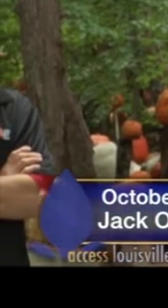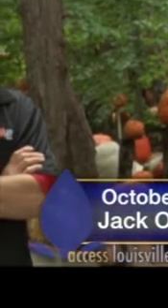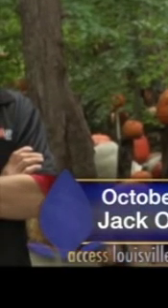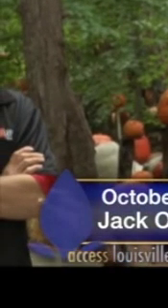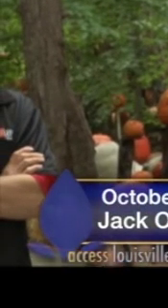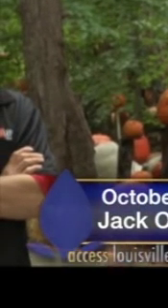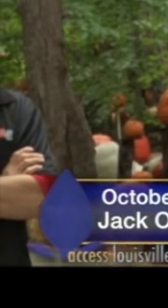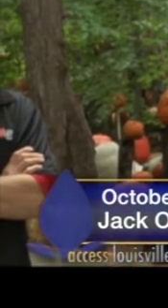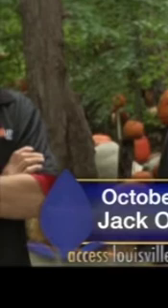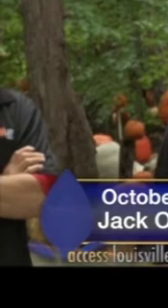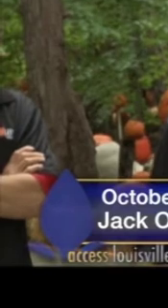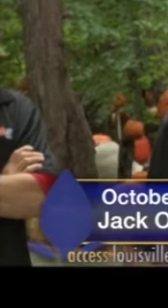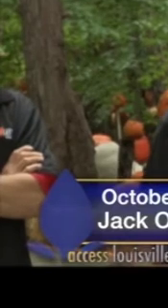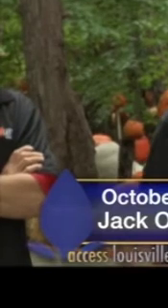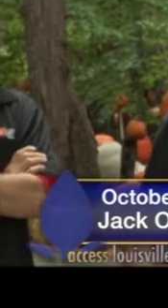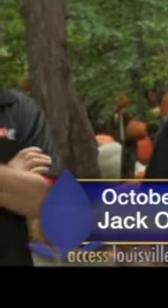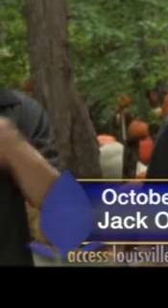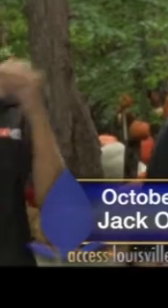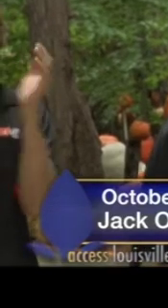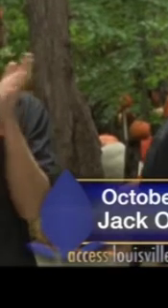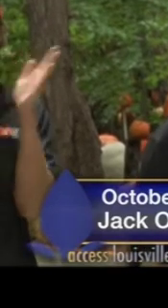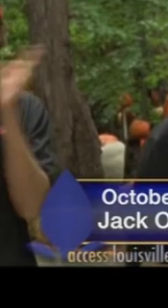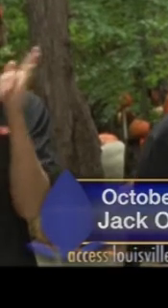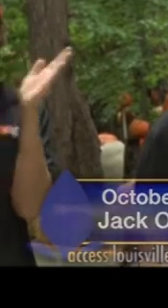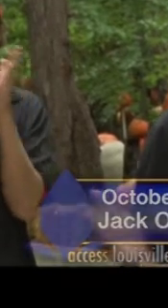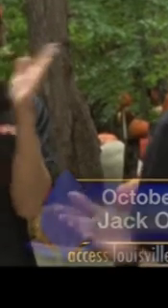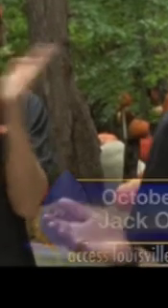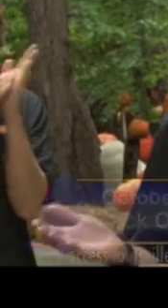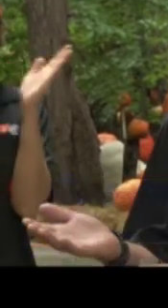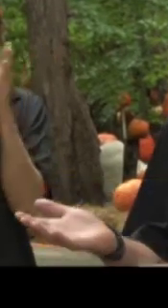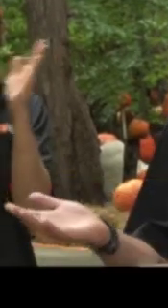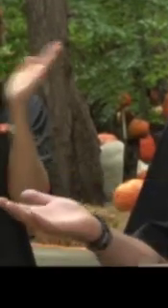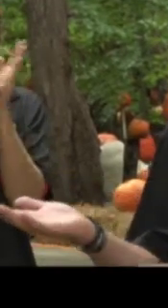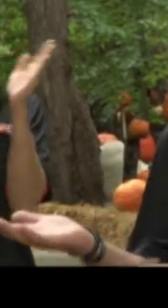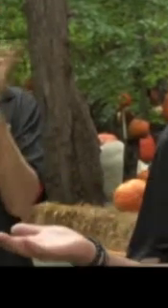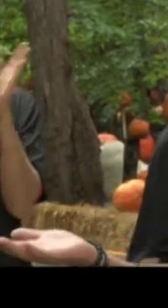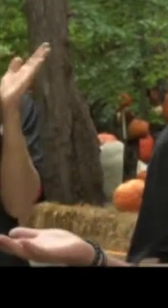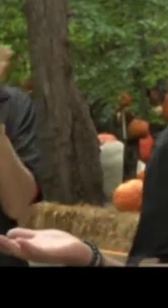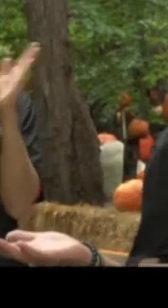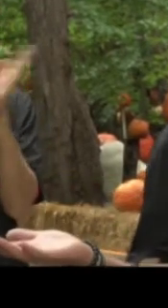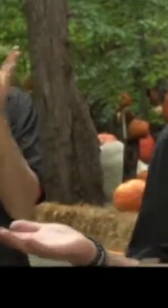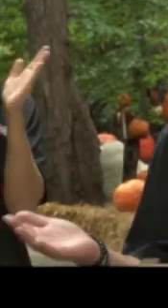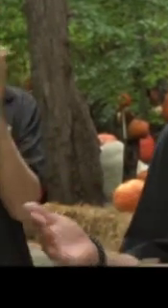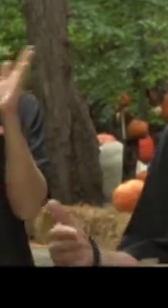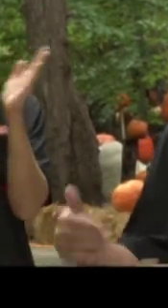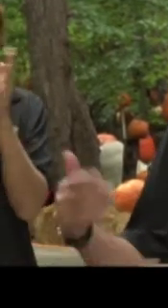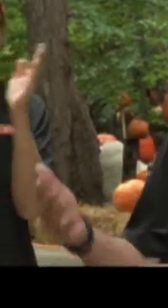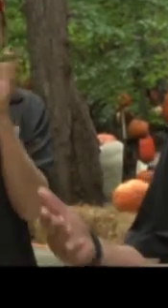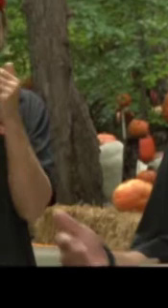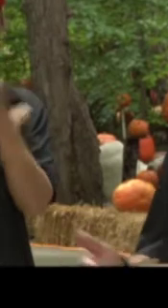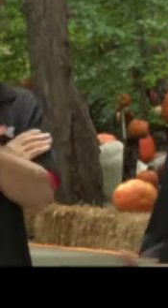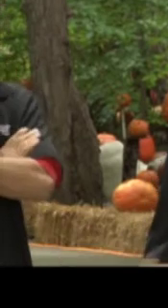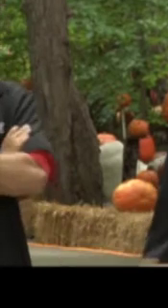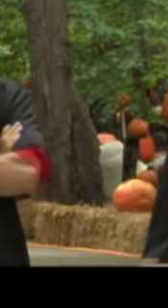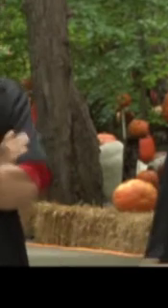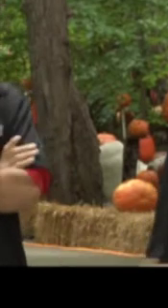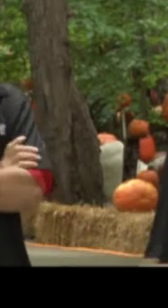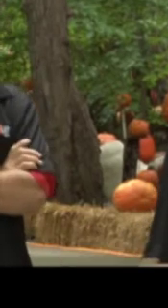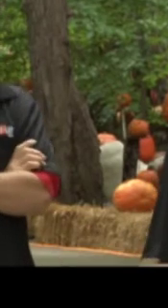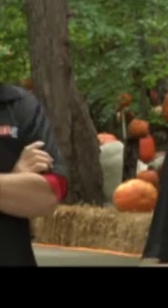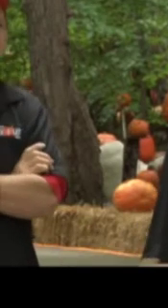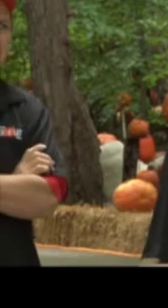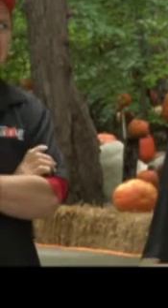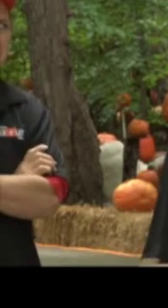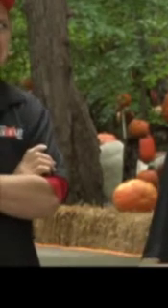guests. That's pretty big, and when you think about it, it's about $40 to $50 million of economic impact to